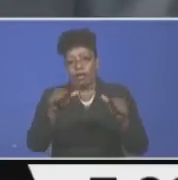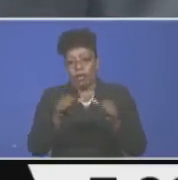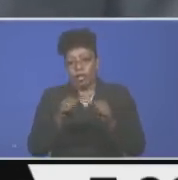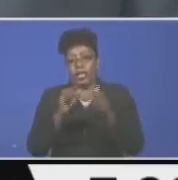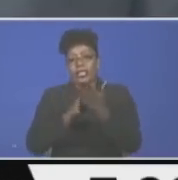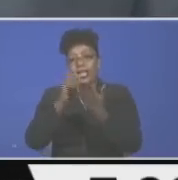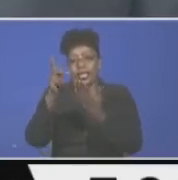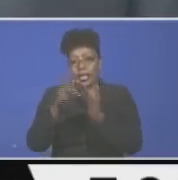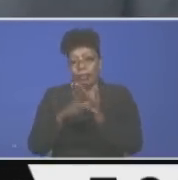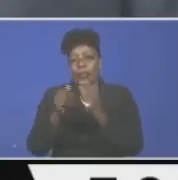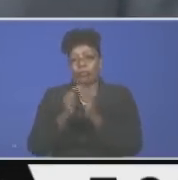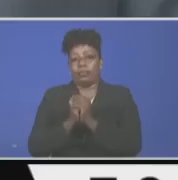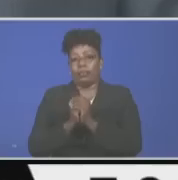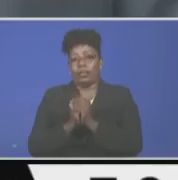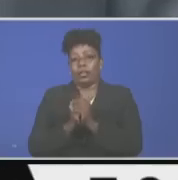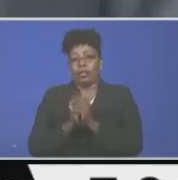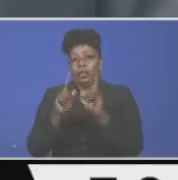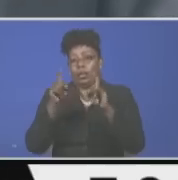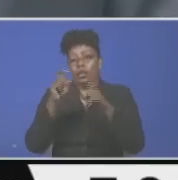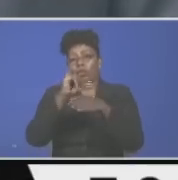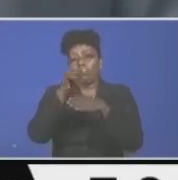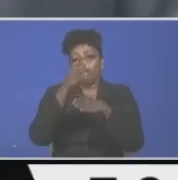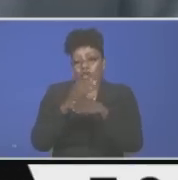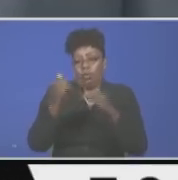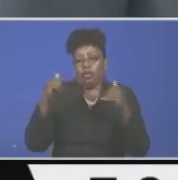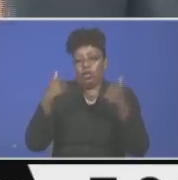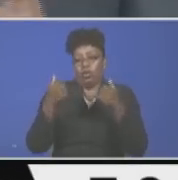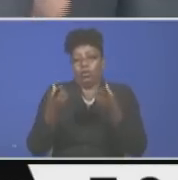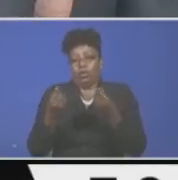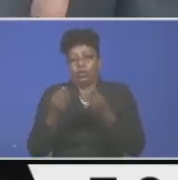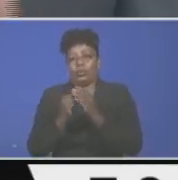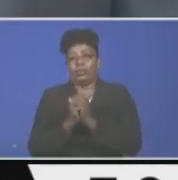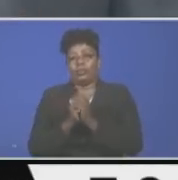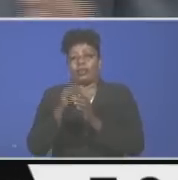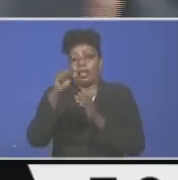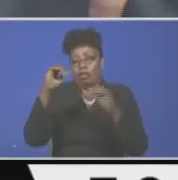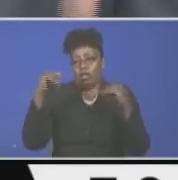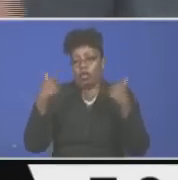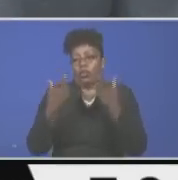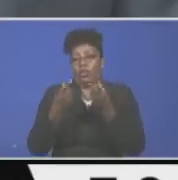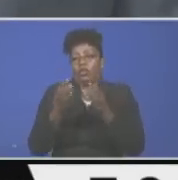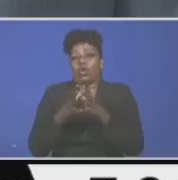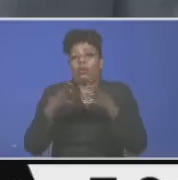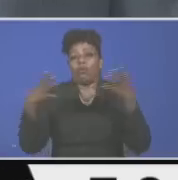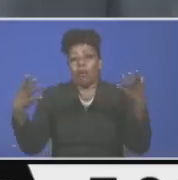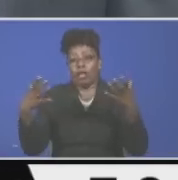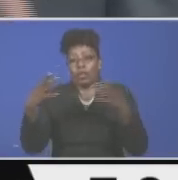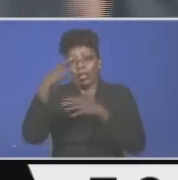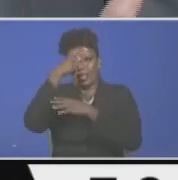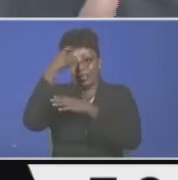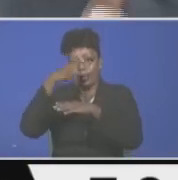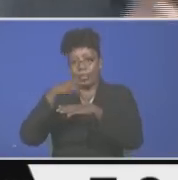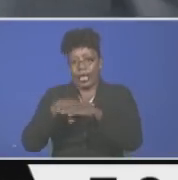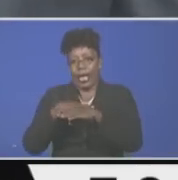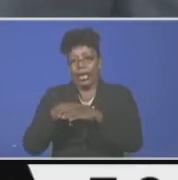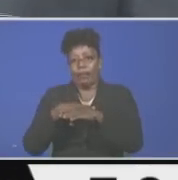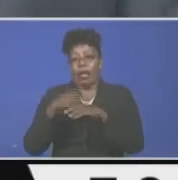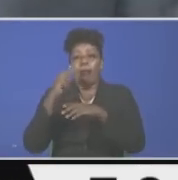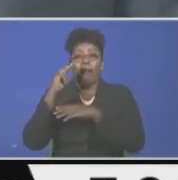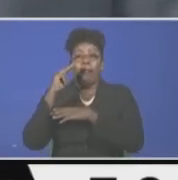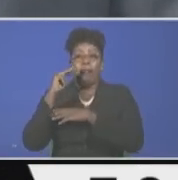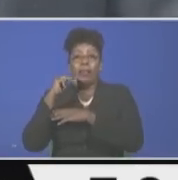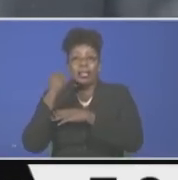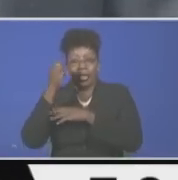to it. Now, what role will youth play in these initiatives? Well, you know, with the youth, we've done so much with them over the summer. We've had the Little Miss and the Miss